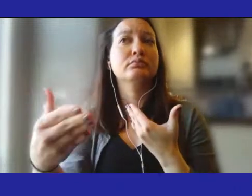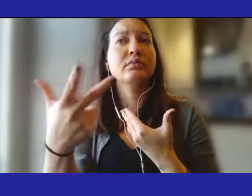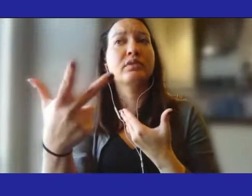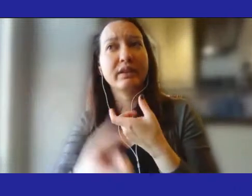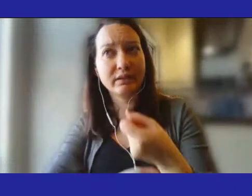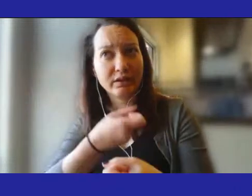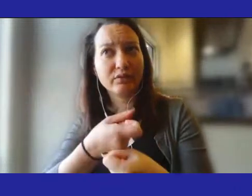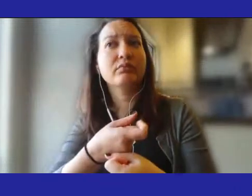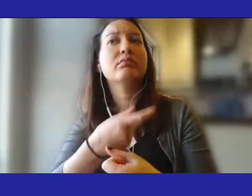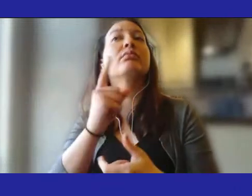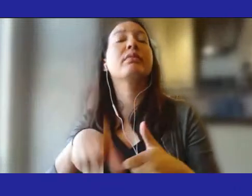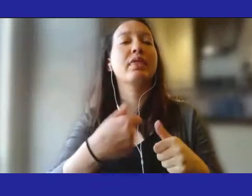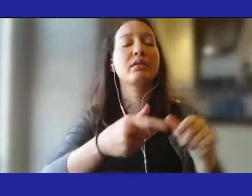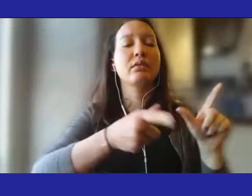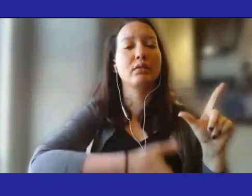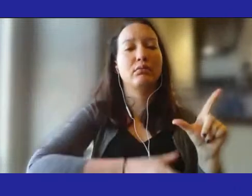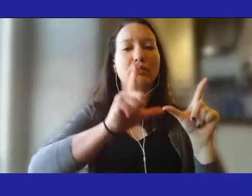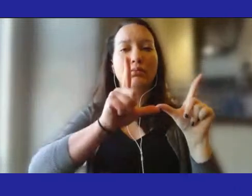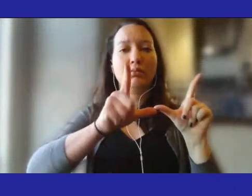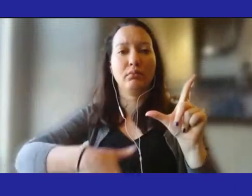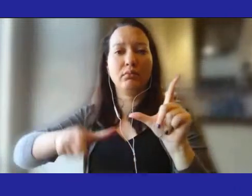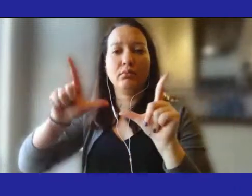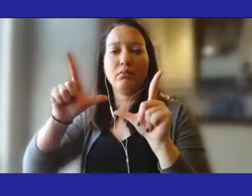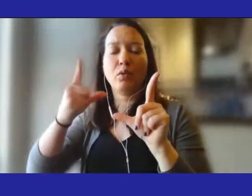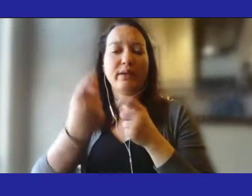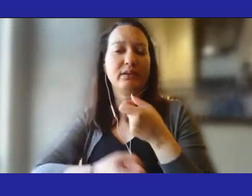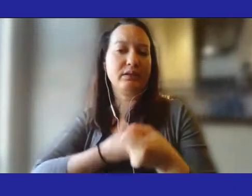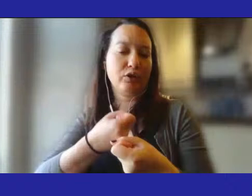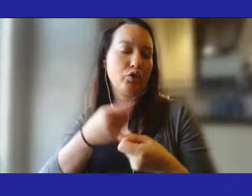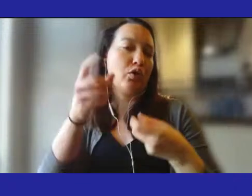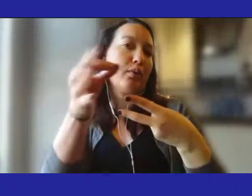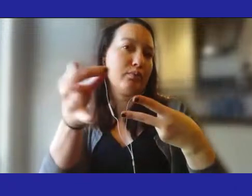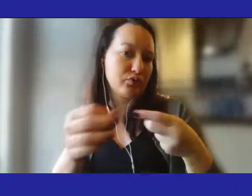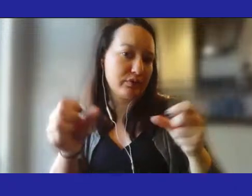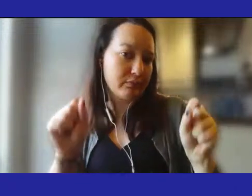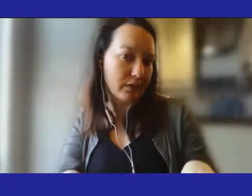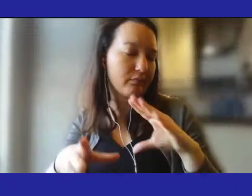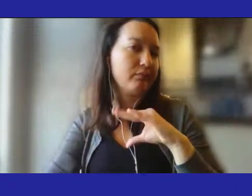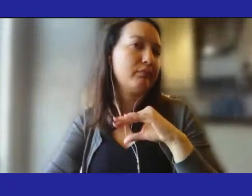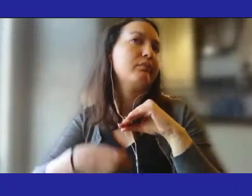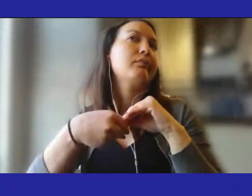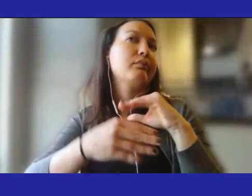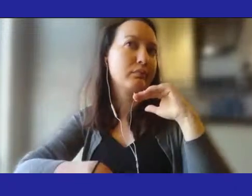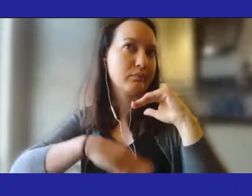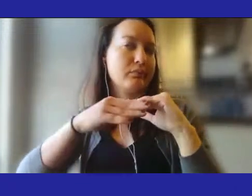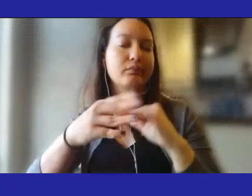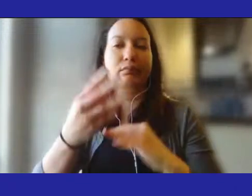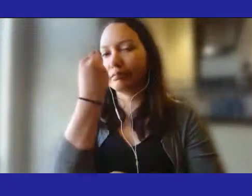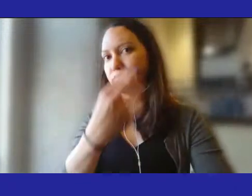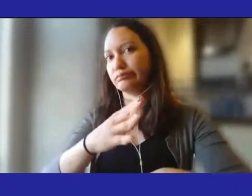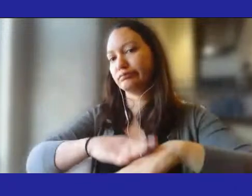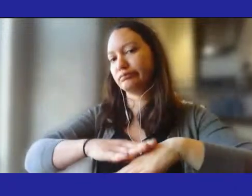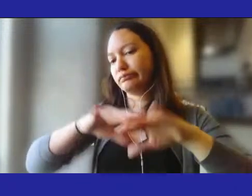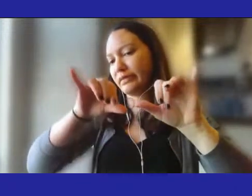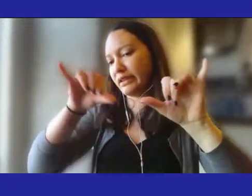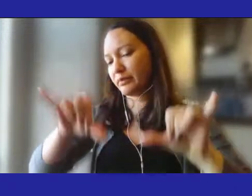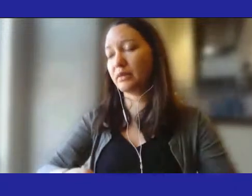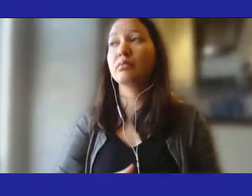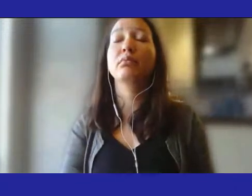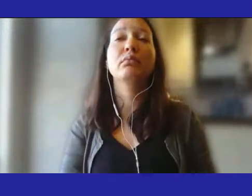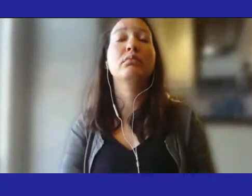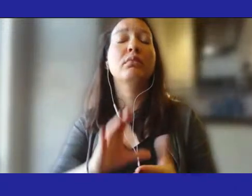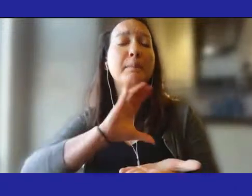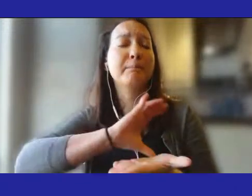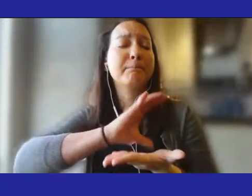with 2 1-year renewal options at our discretion as a health system. And the not to exceed amount